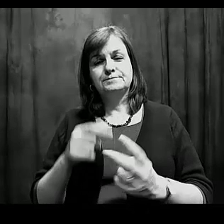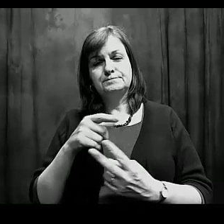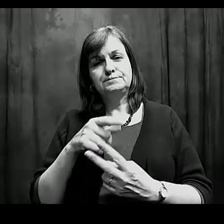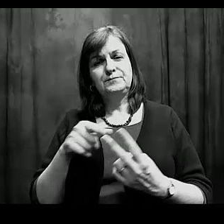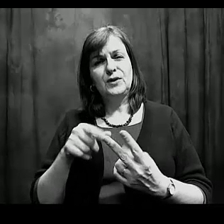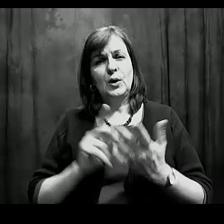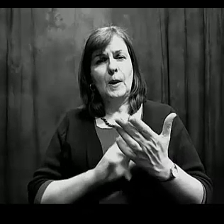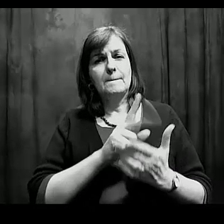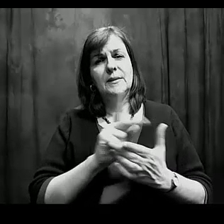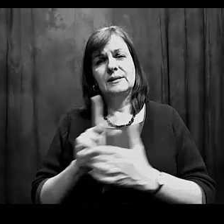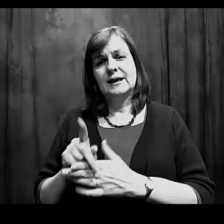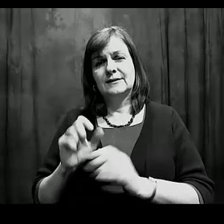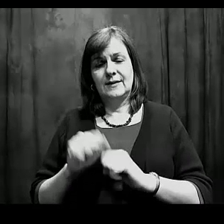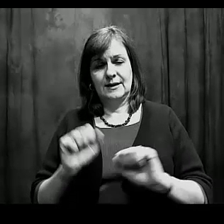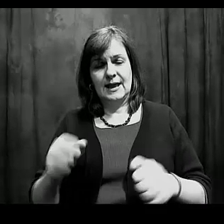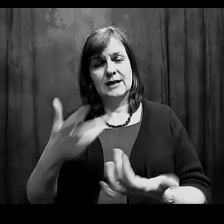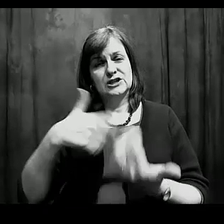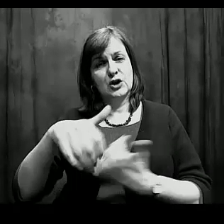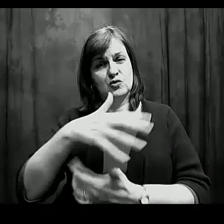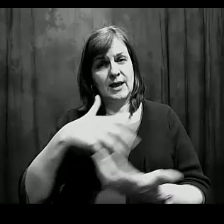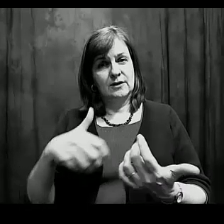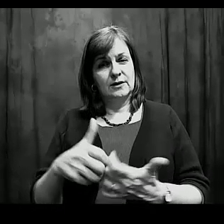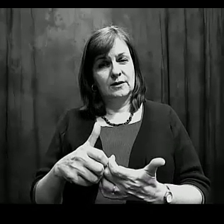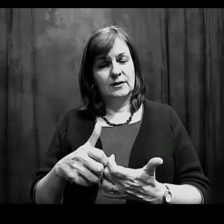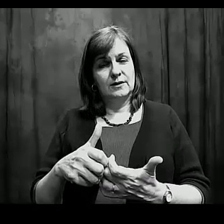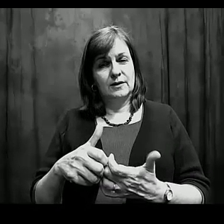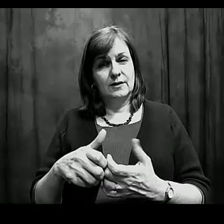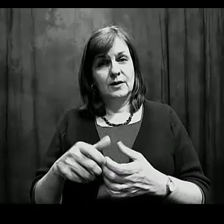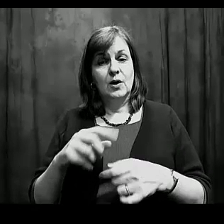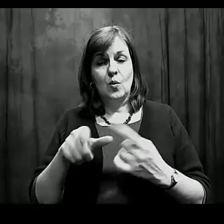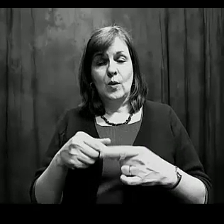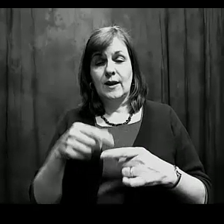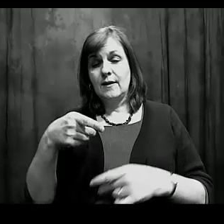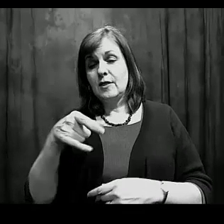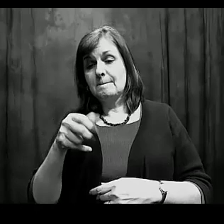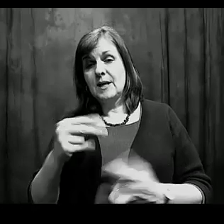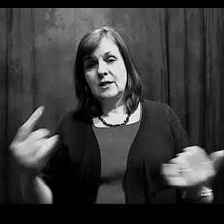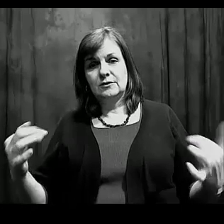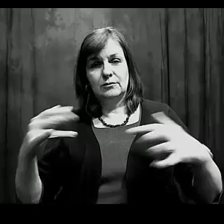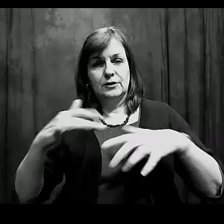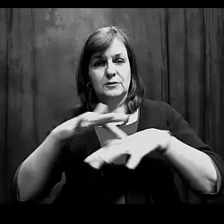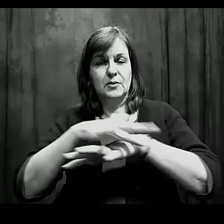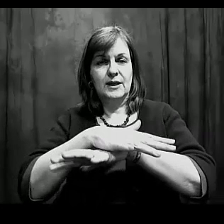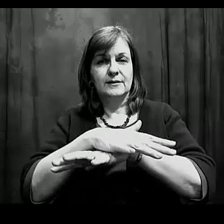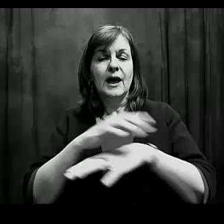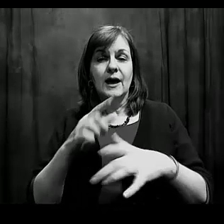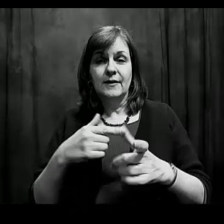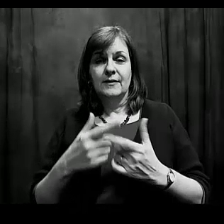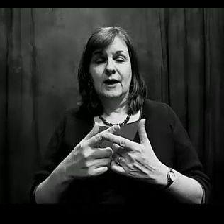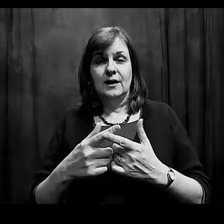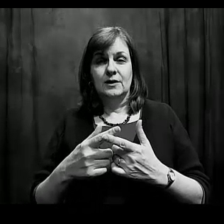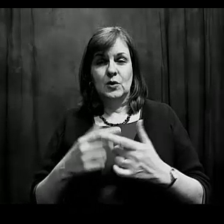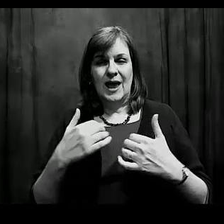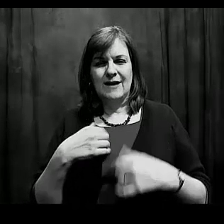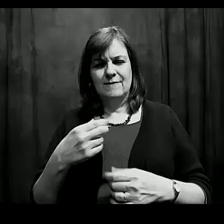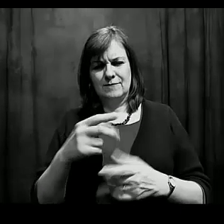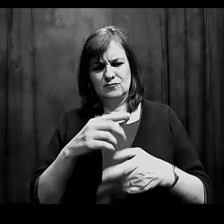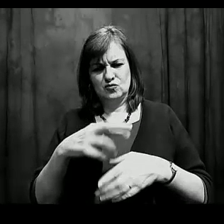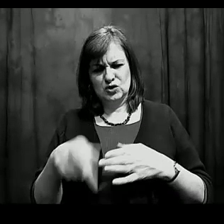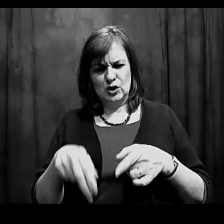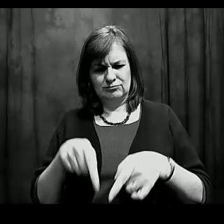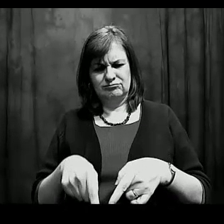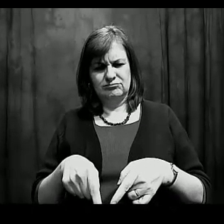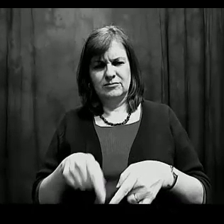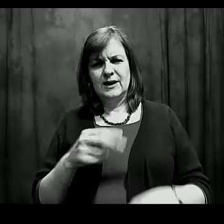here of plants that can interact, and when they do, when this pollen spreads and we get interaction of plants, we can get kind of